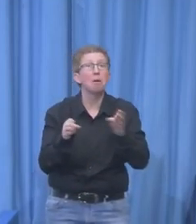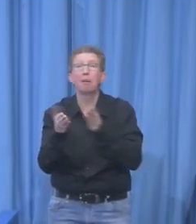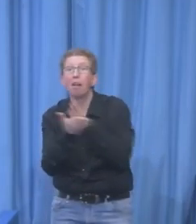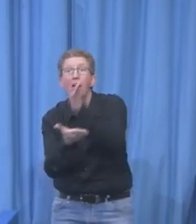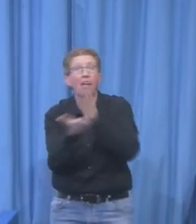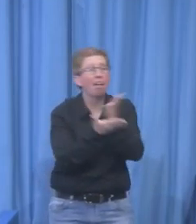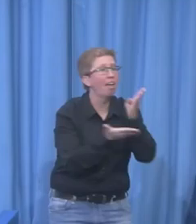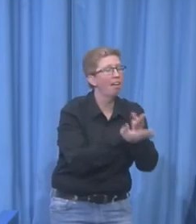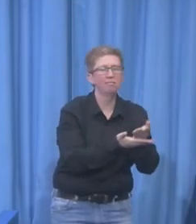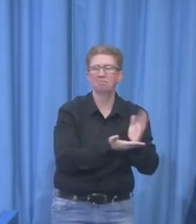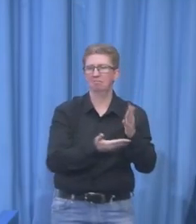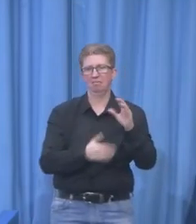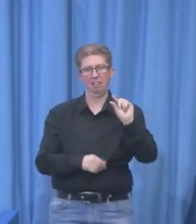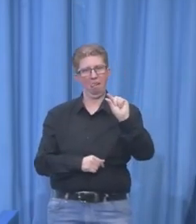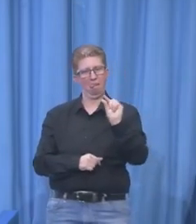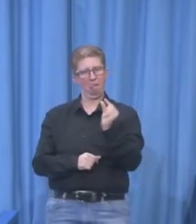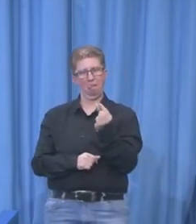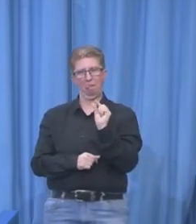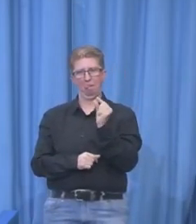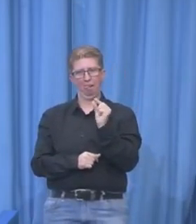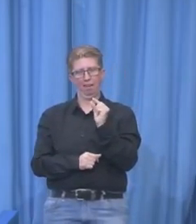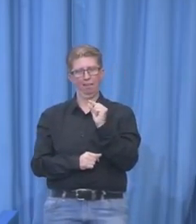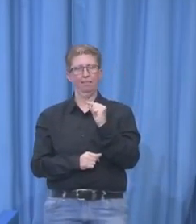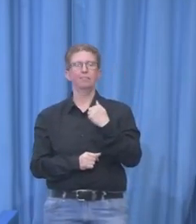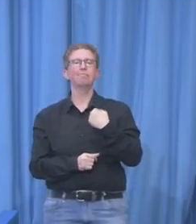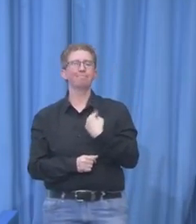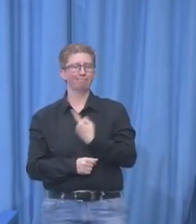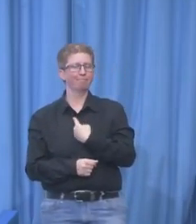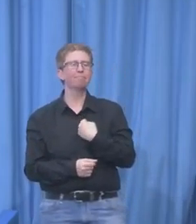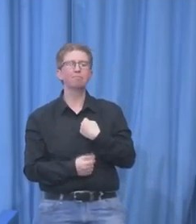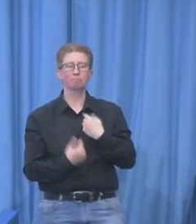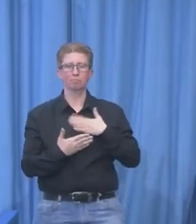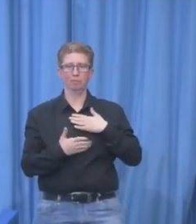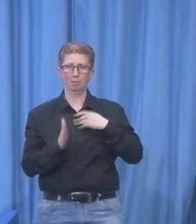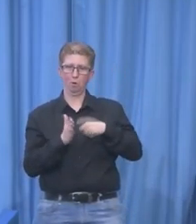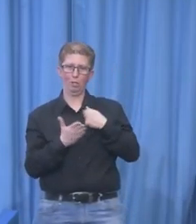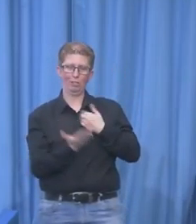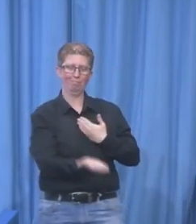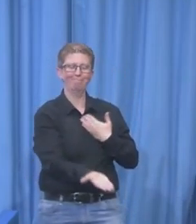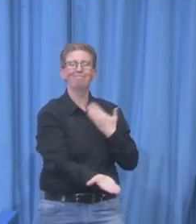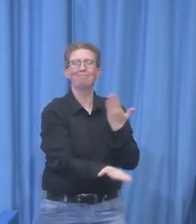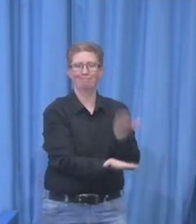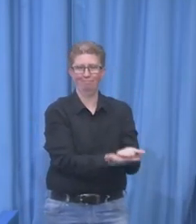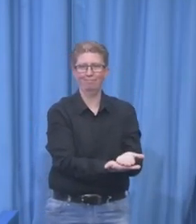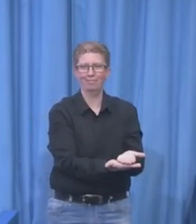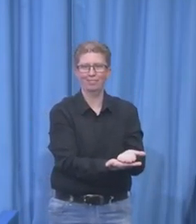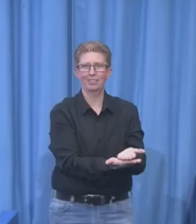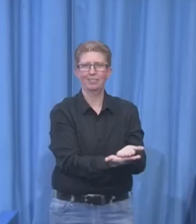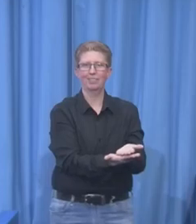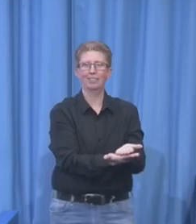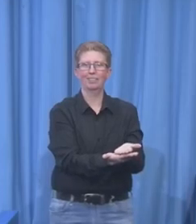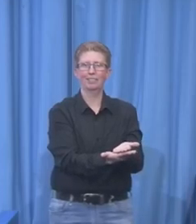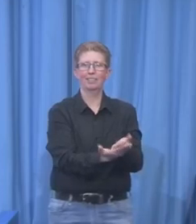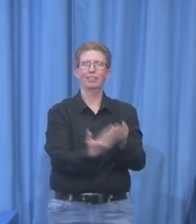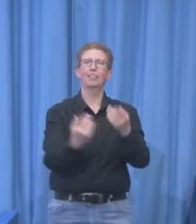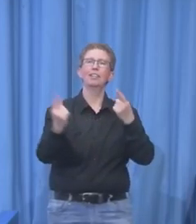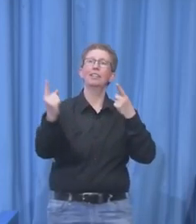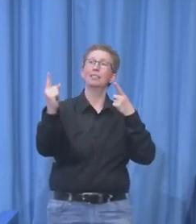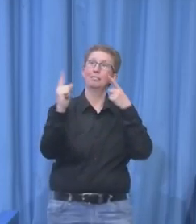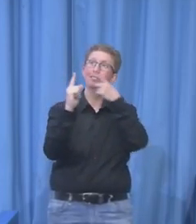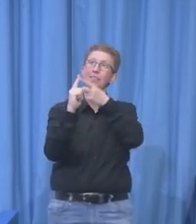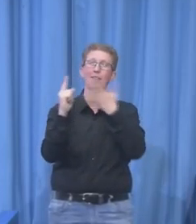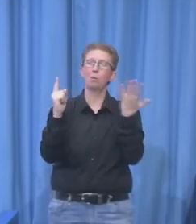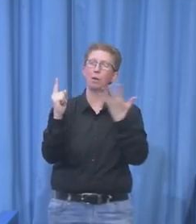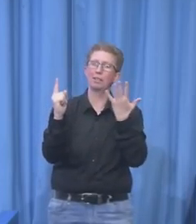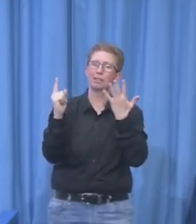them. We have one goal and one goal only, and that is competitive employment. We consider it a failure